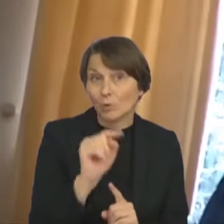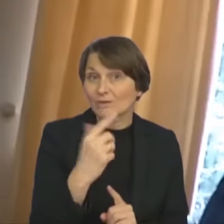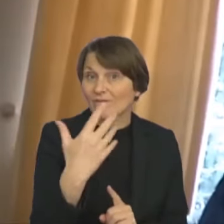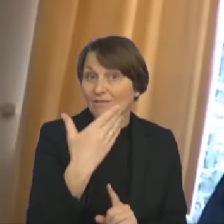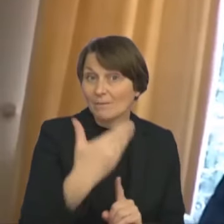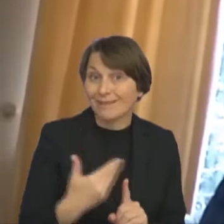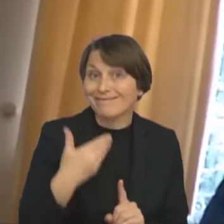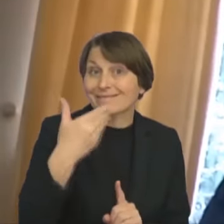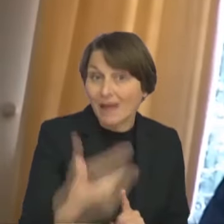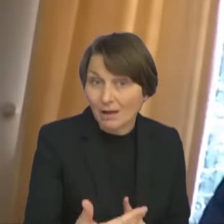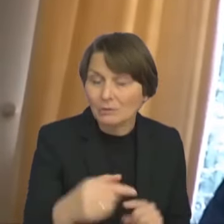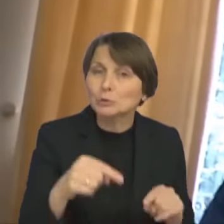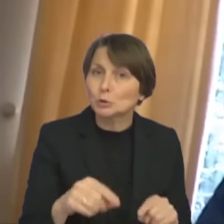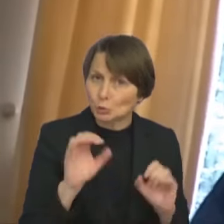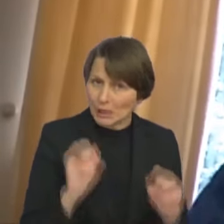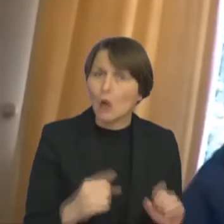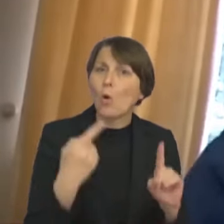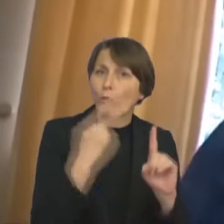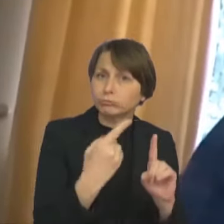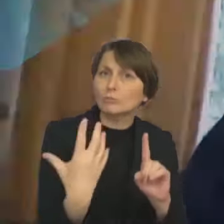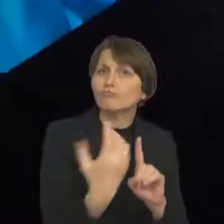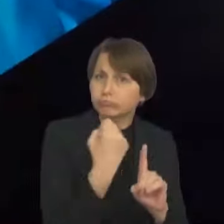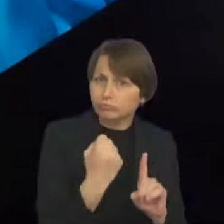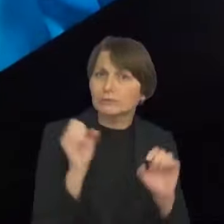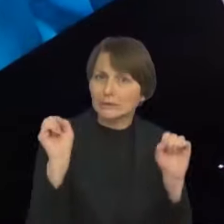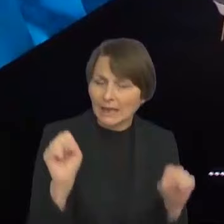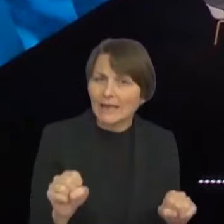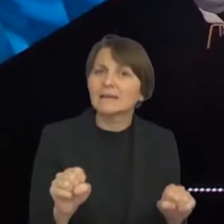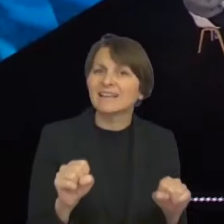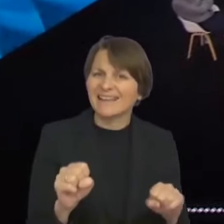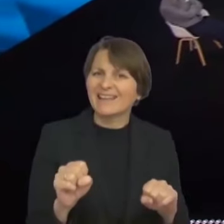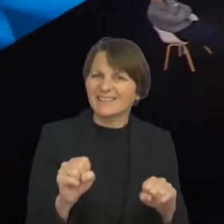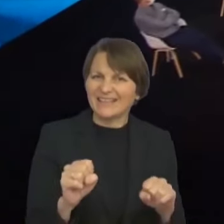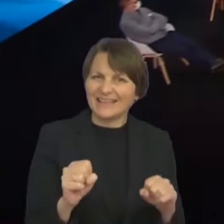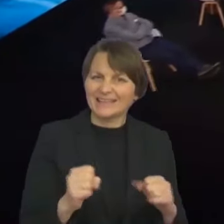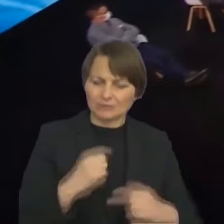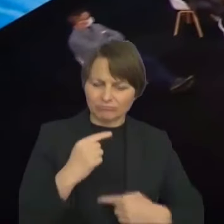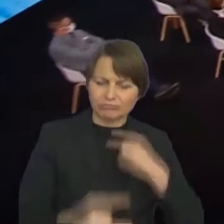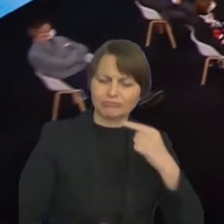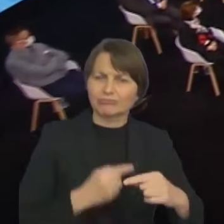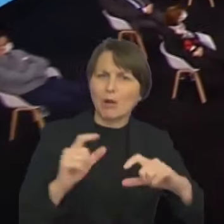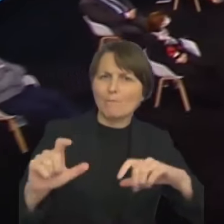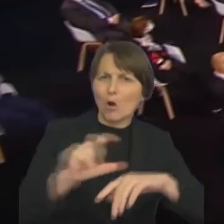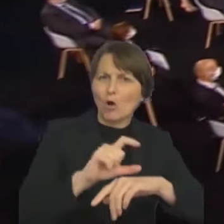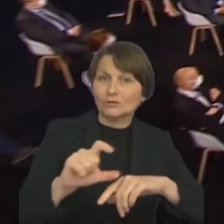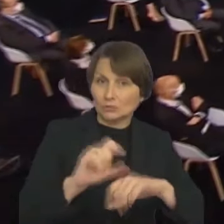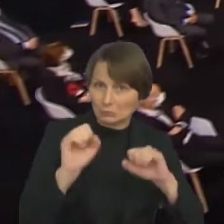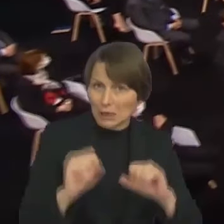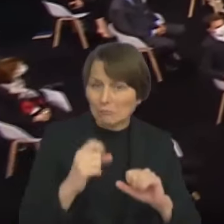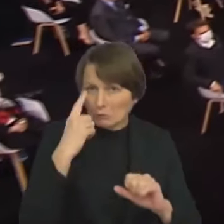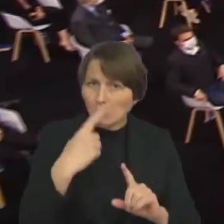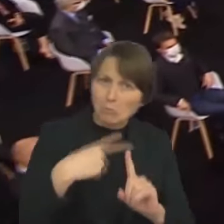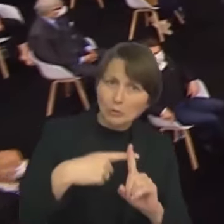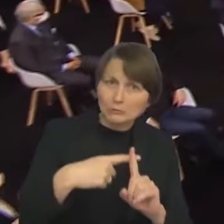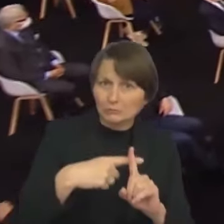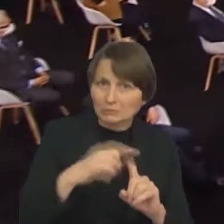this objective, raise the target, and give this operating margin a little more optimistic trend, maybe?